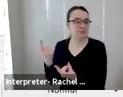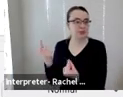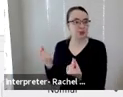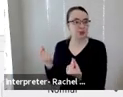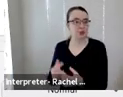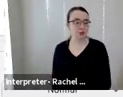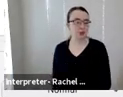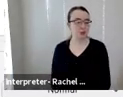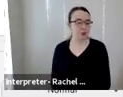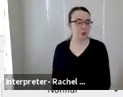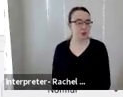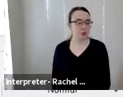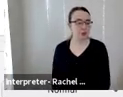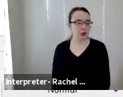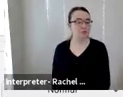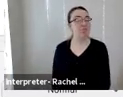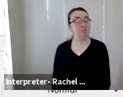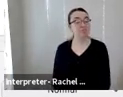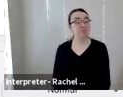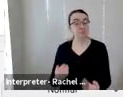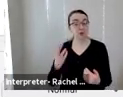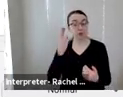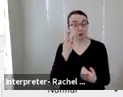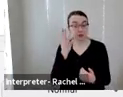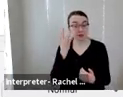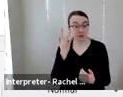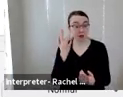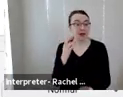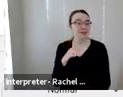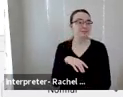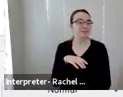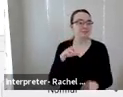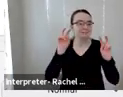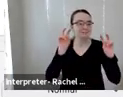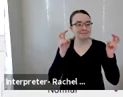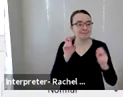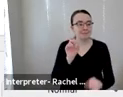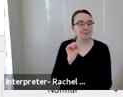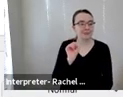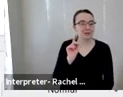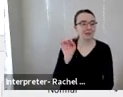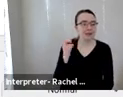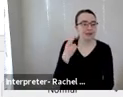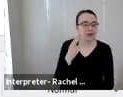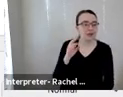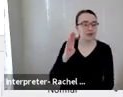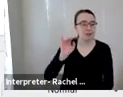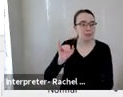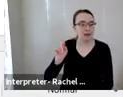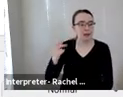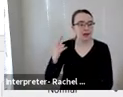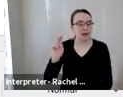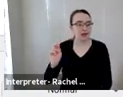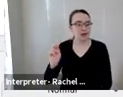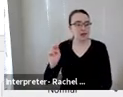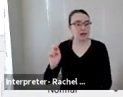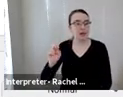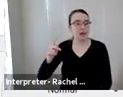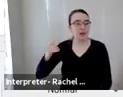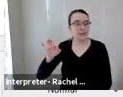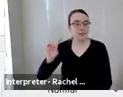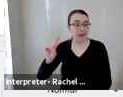there is a reason why sketch by the pound is there. The more you can do, the more valuable you